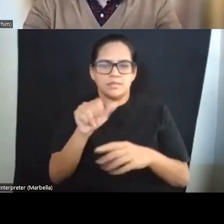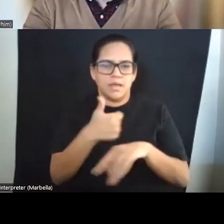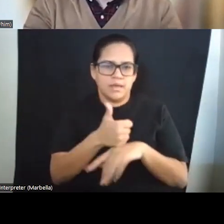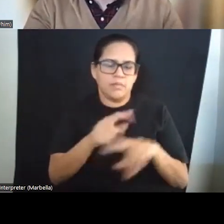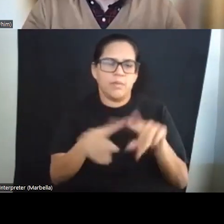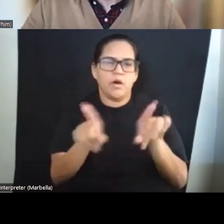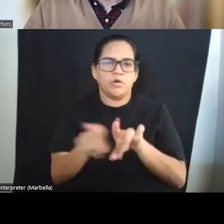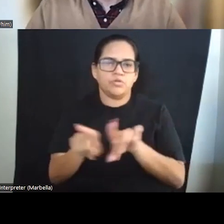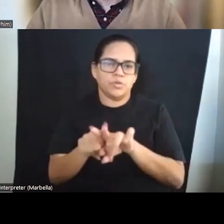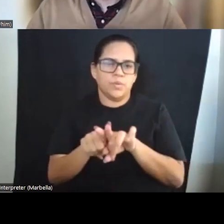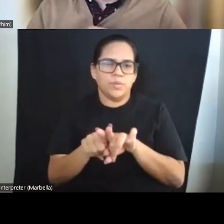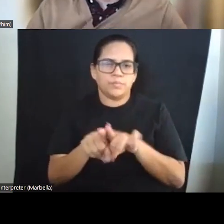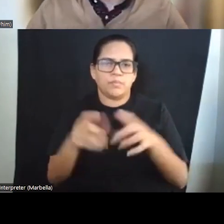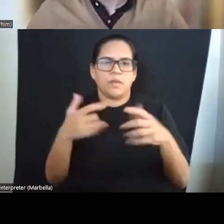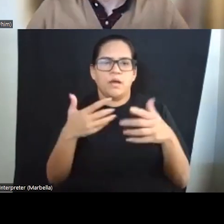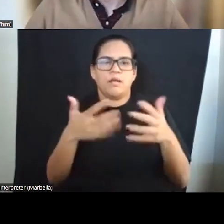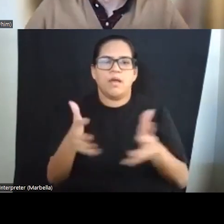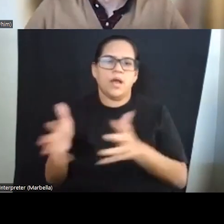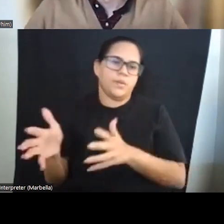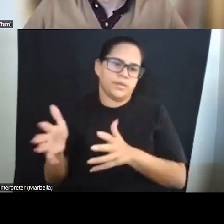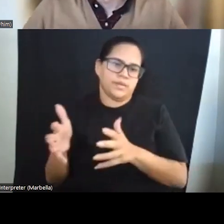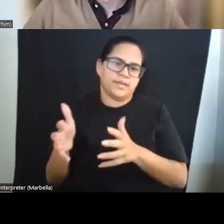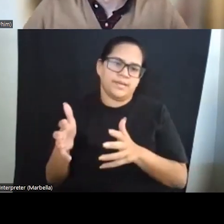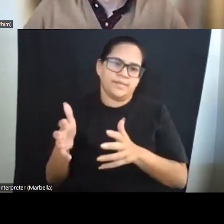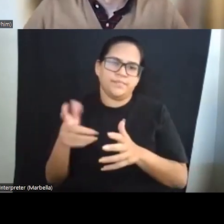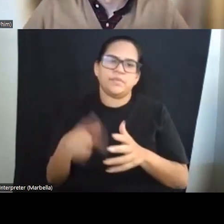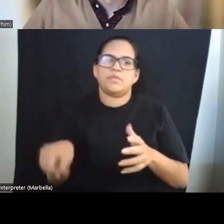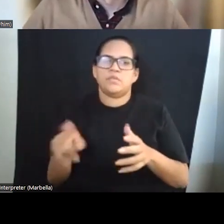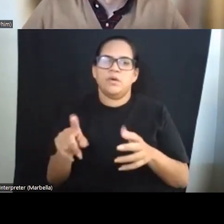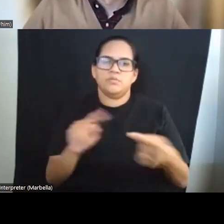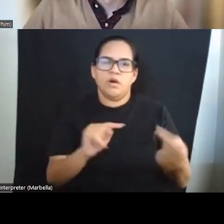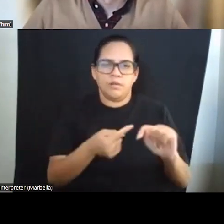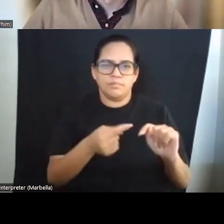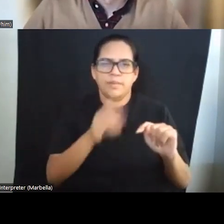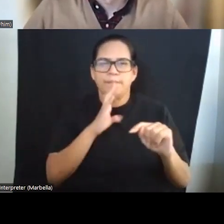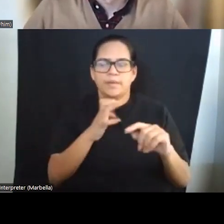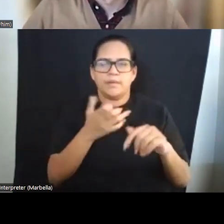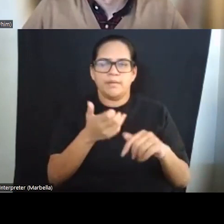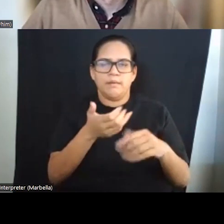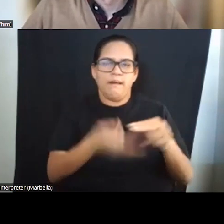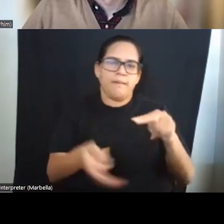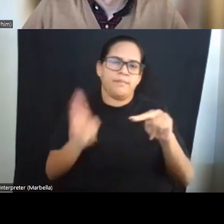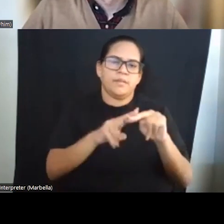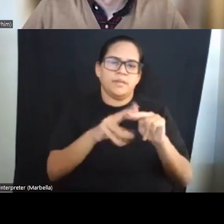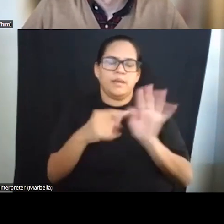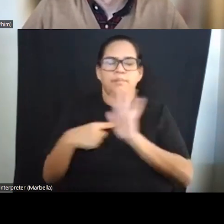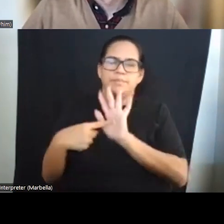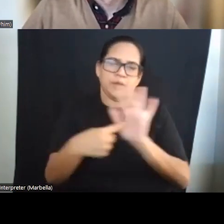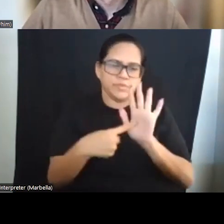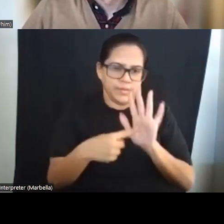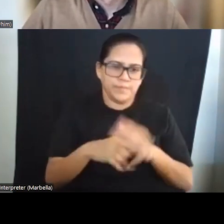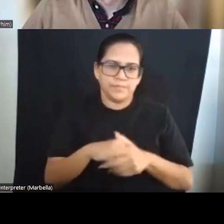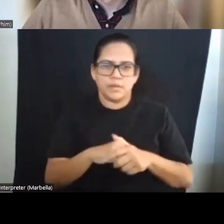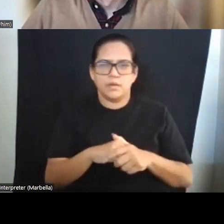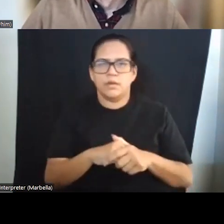also are allowing those harms to be amplified and perpetuated. So on